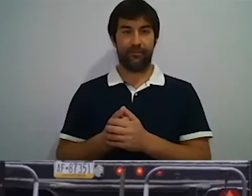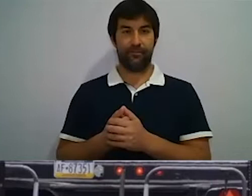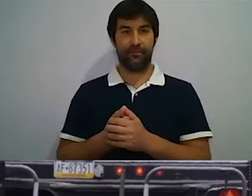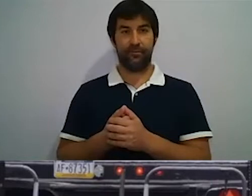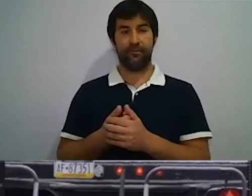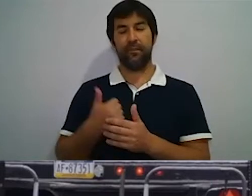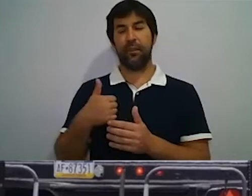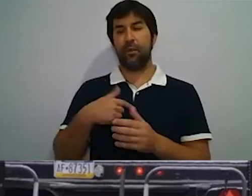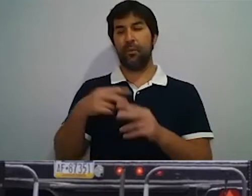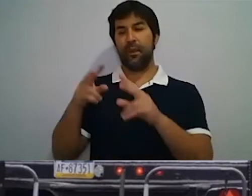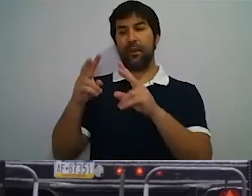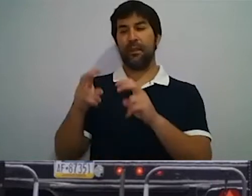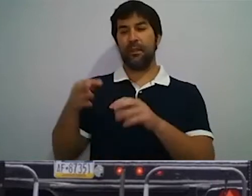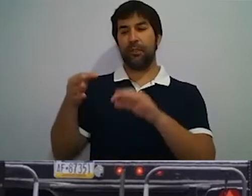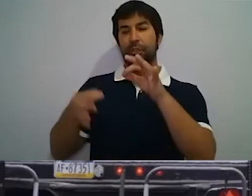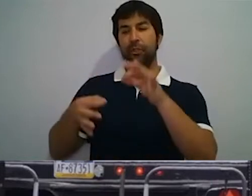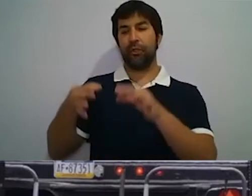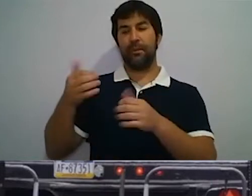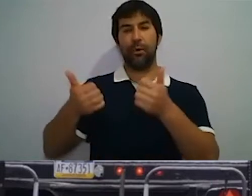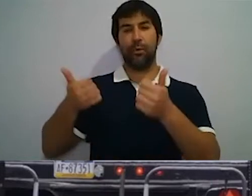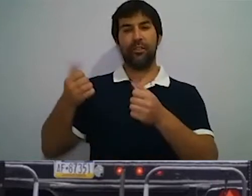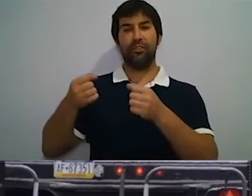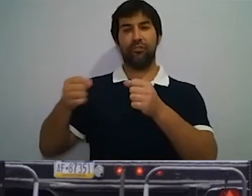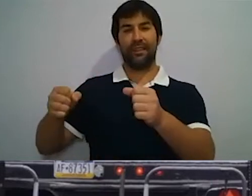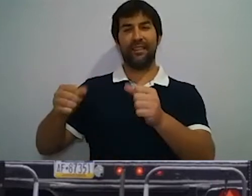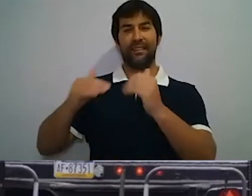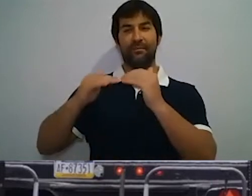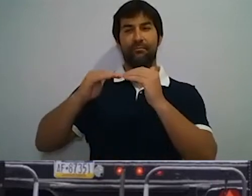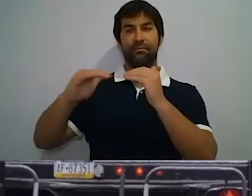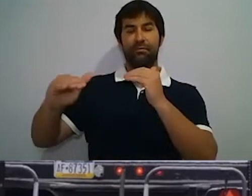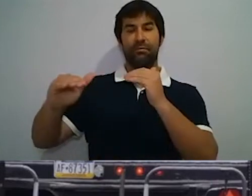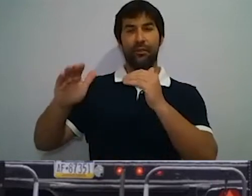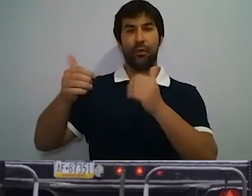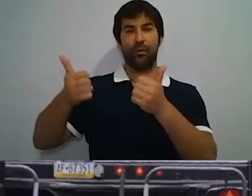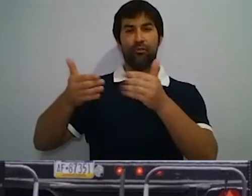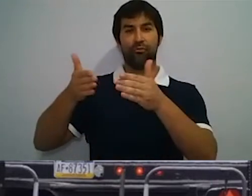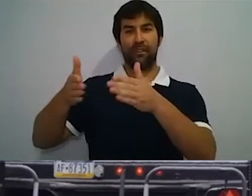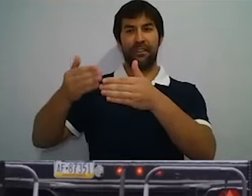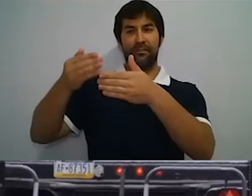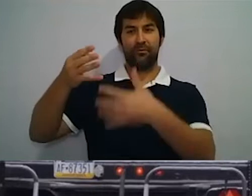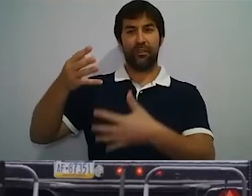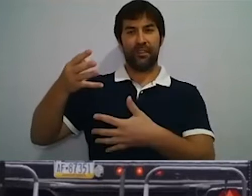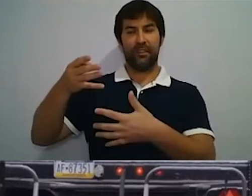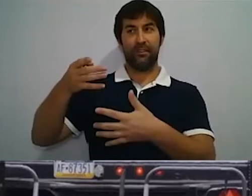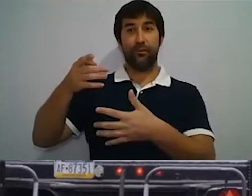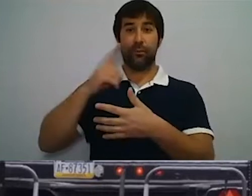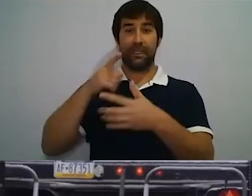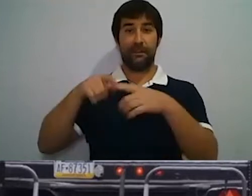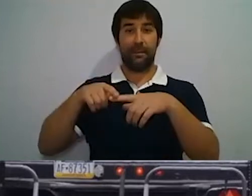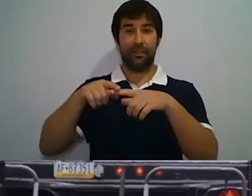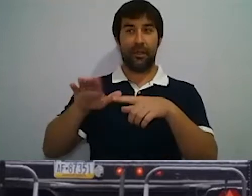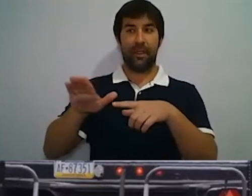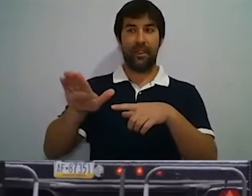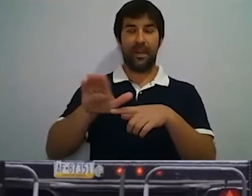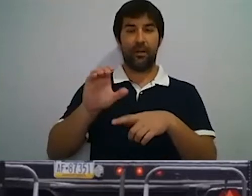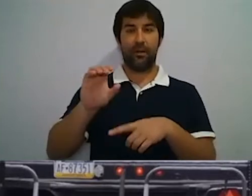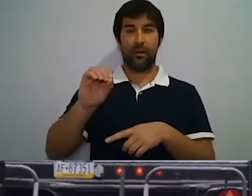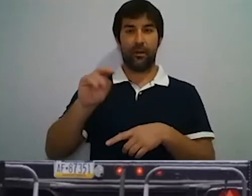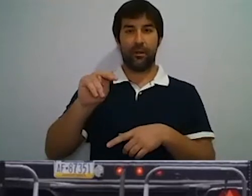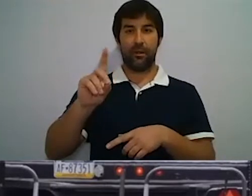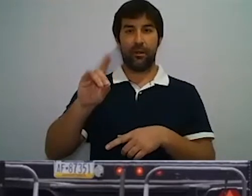We keep them safe for your use, but it does mean that they're in need of some significant maintenance to really bring them up to par.